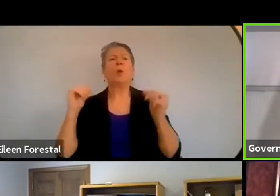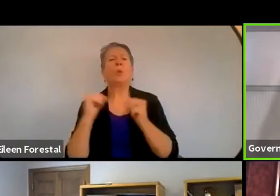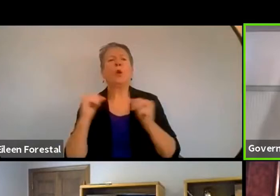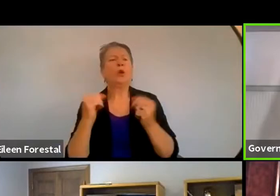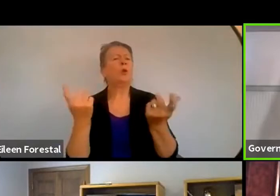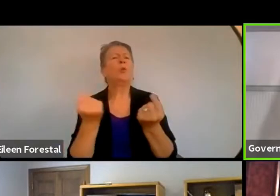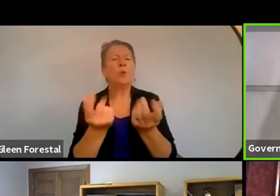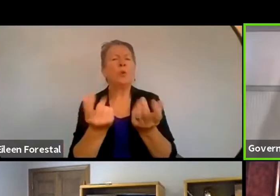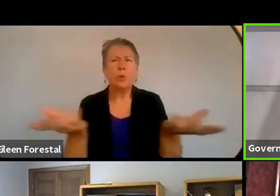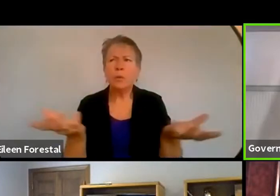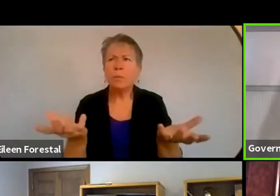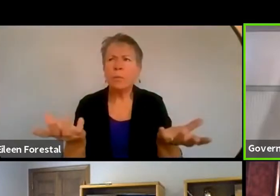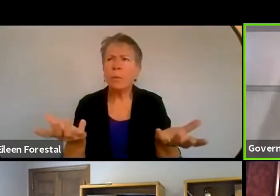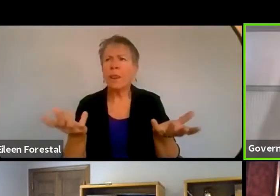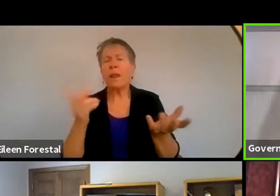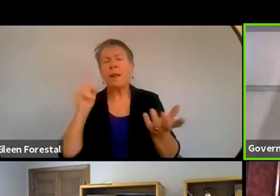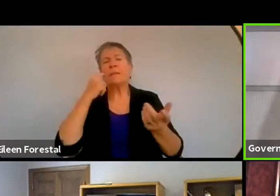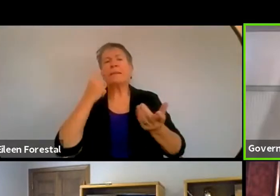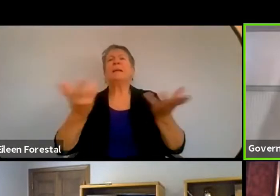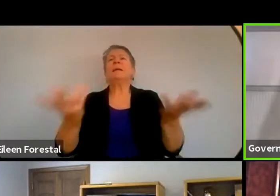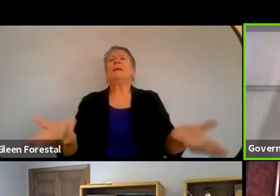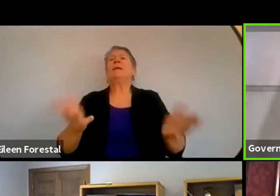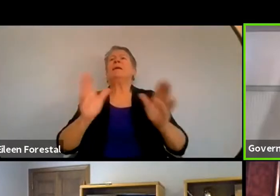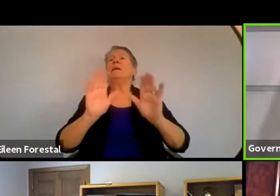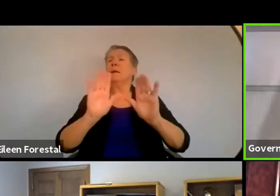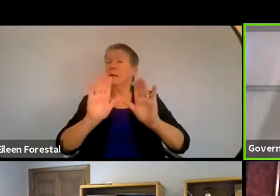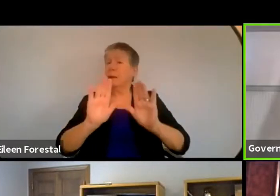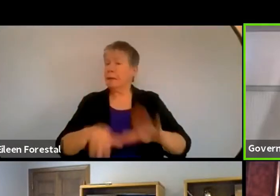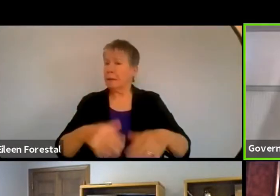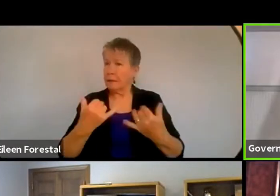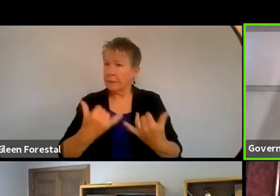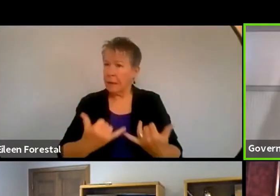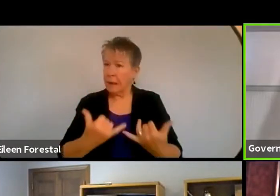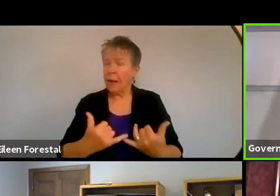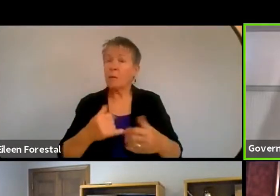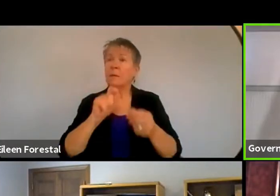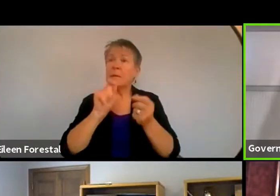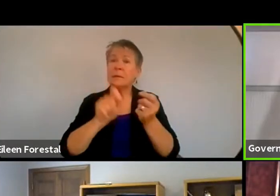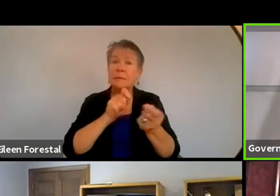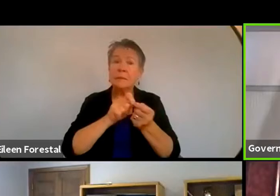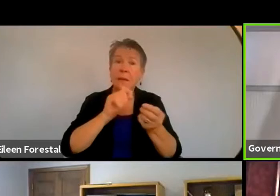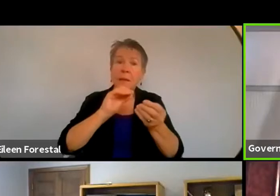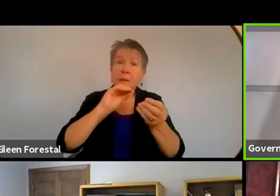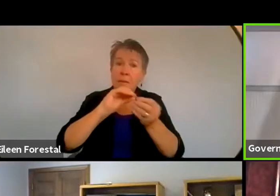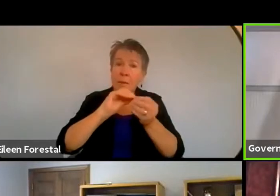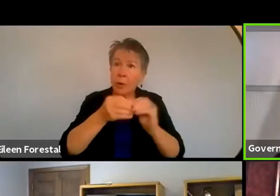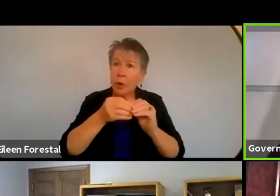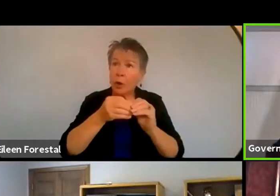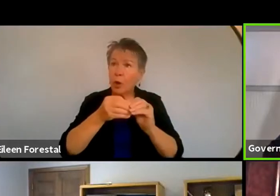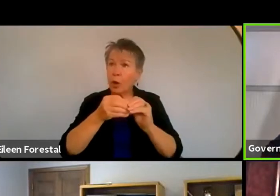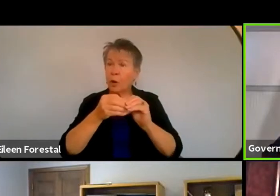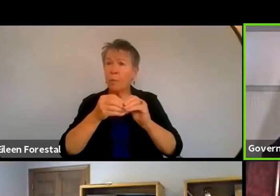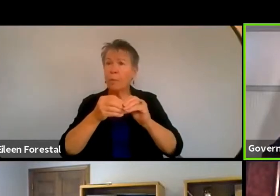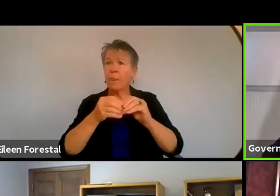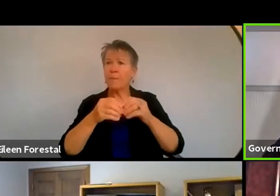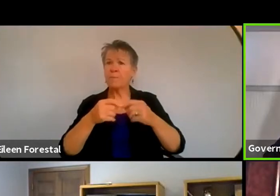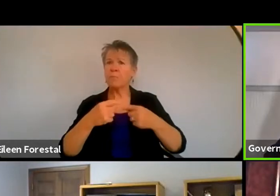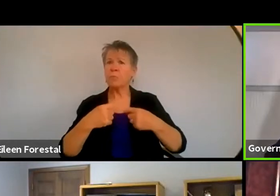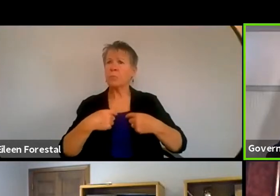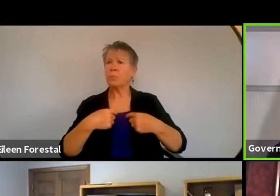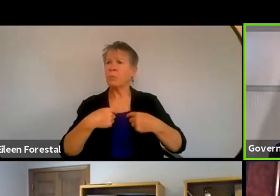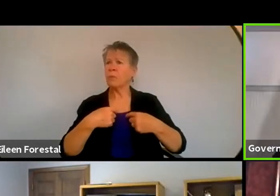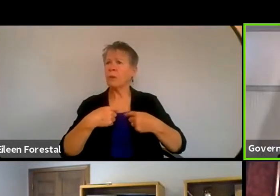Let me both address your first, there's no lapse of judgment here, but let me address, in fairness to your first two